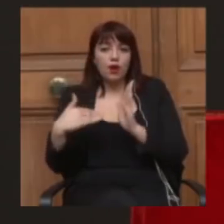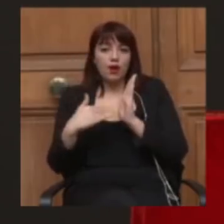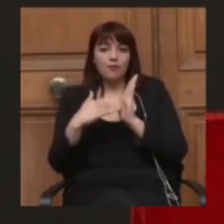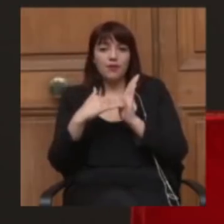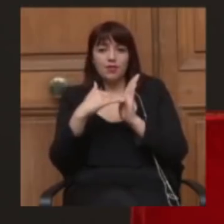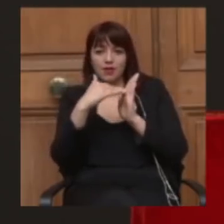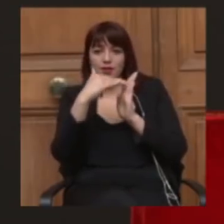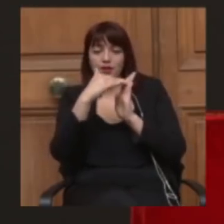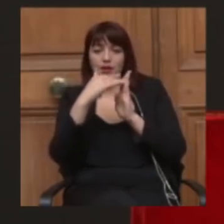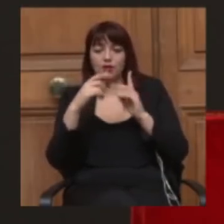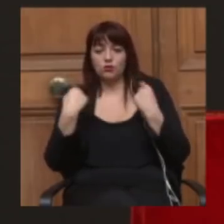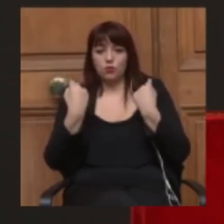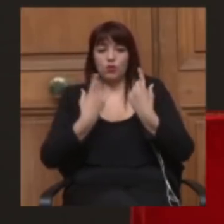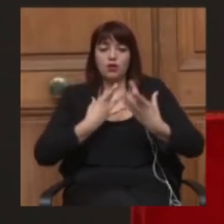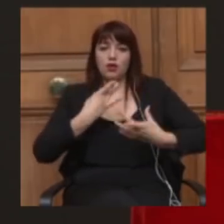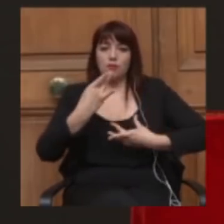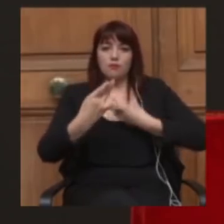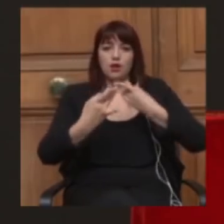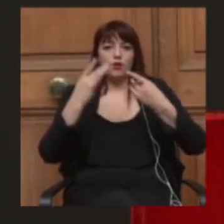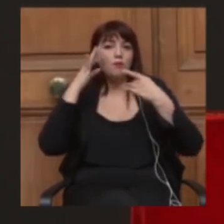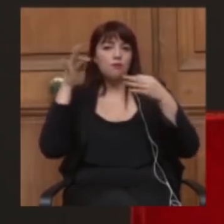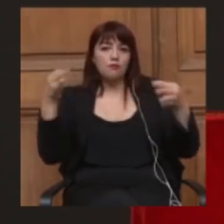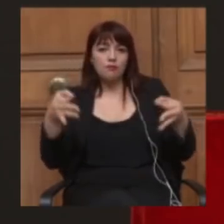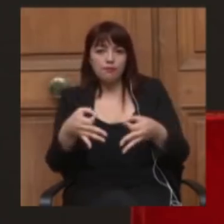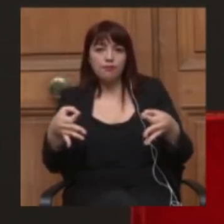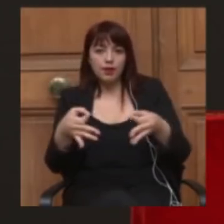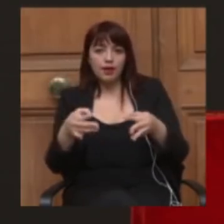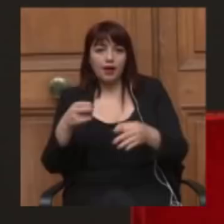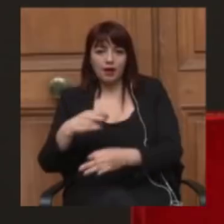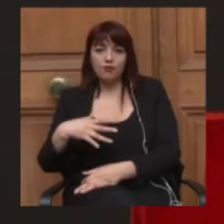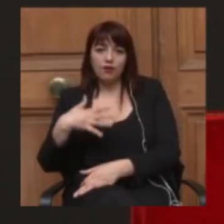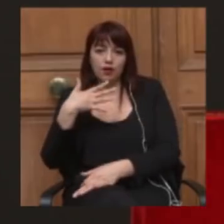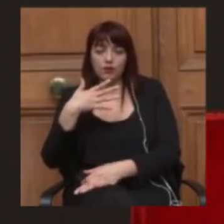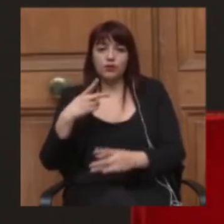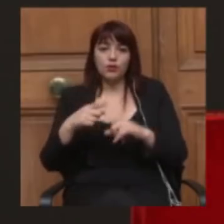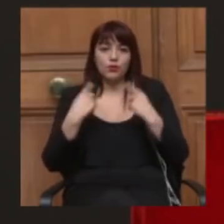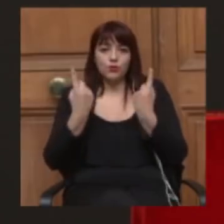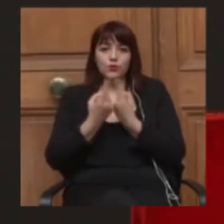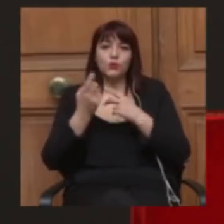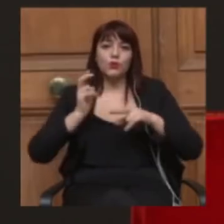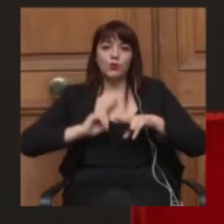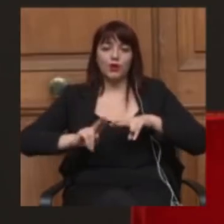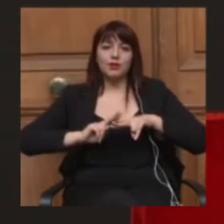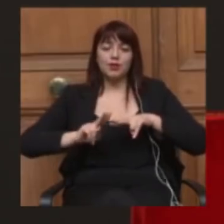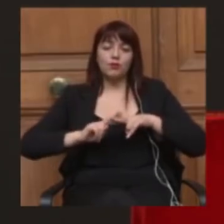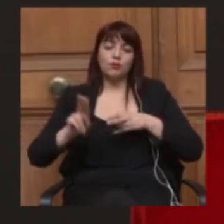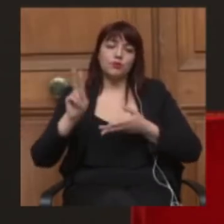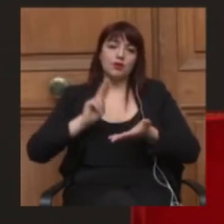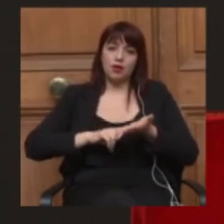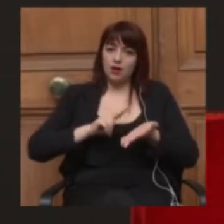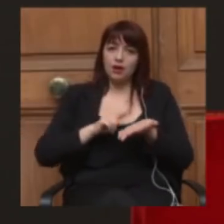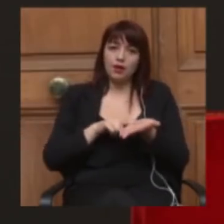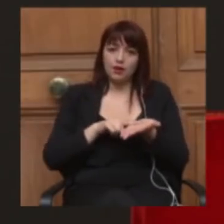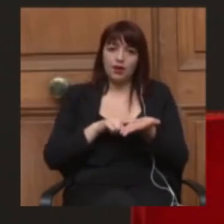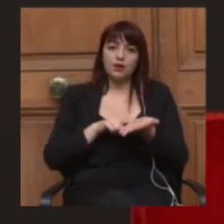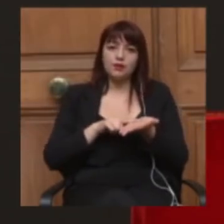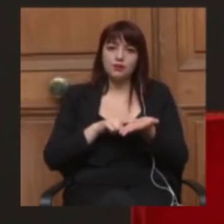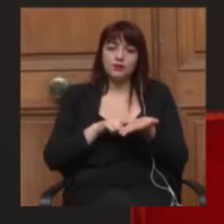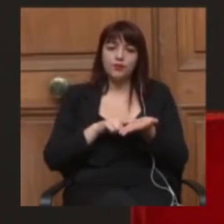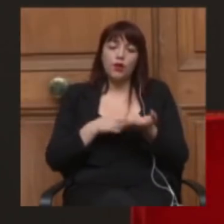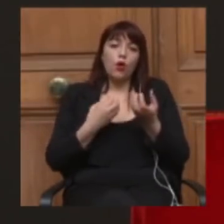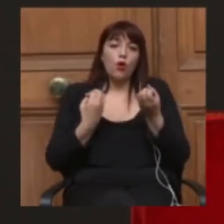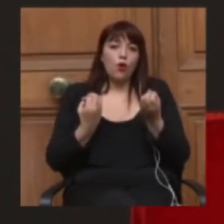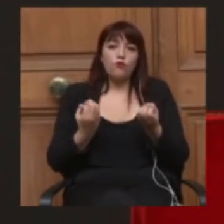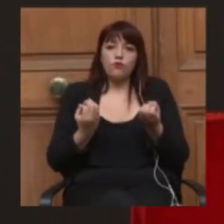to explain the value of what we do are in fact hostile to what we do, how do